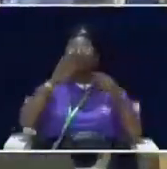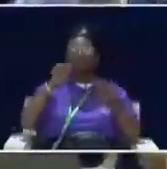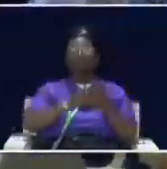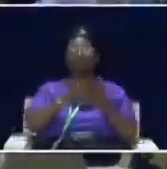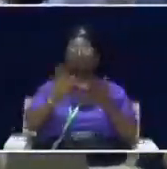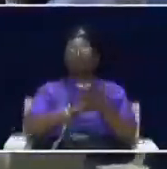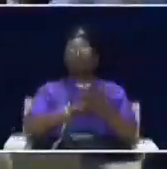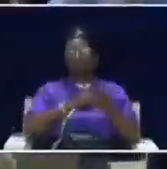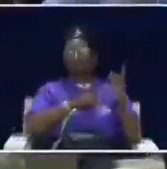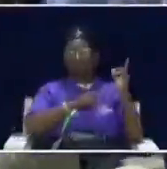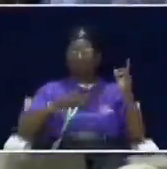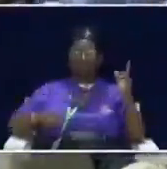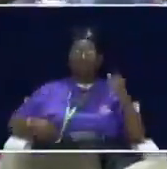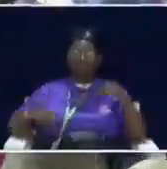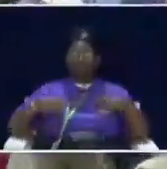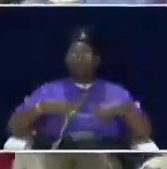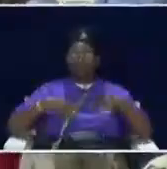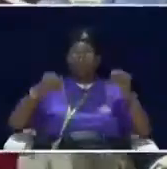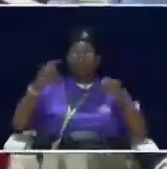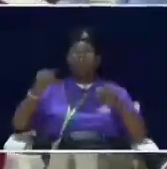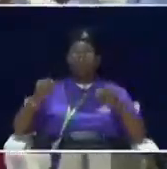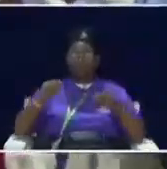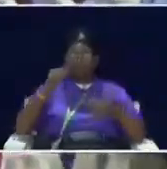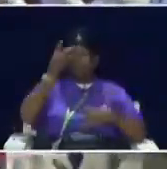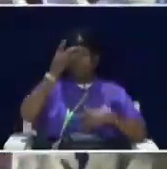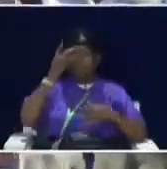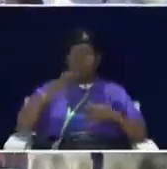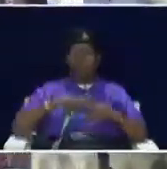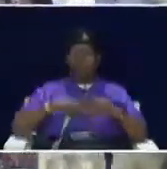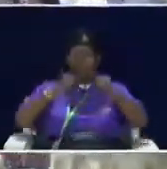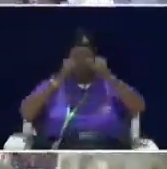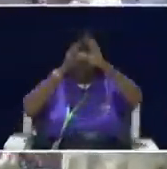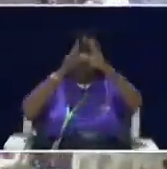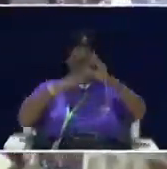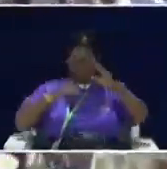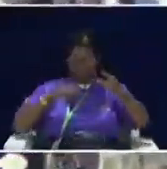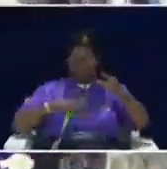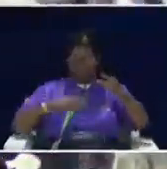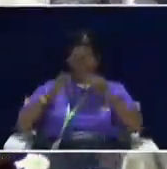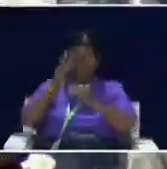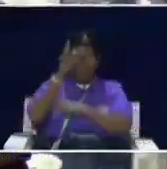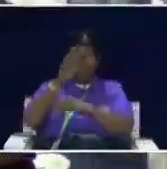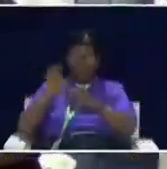Heal the sick, my Father and my God. Do what you alone can do.